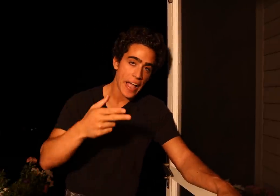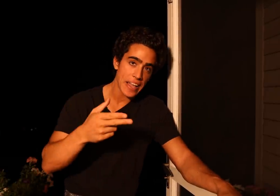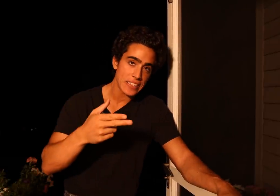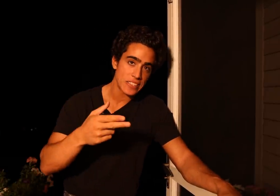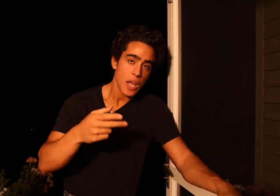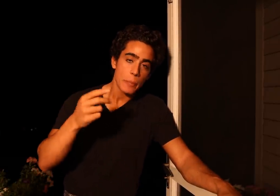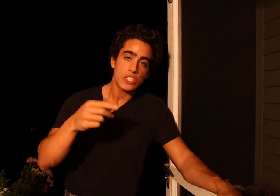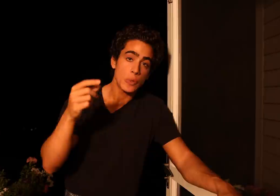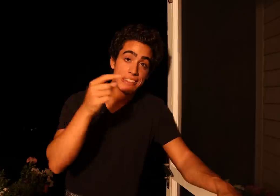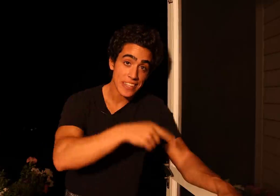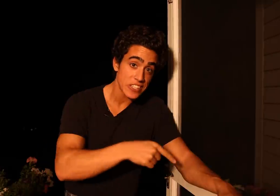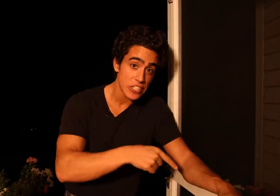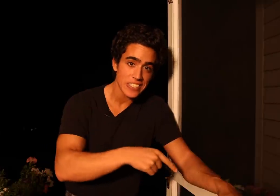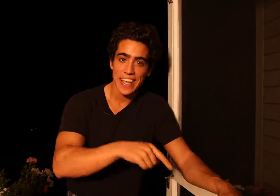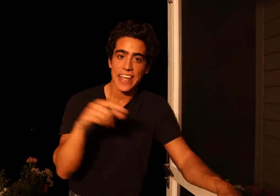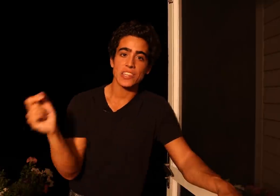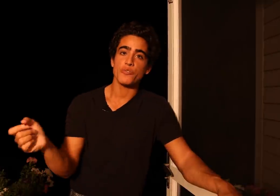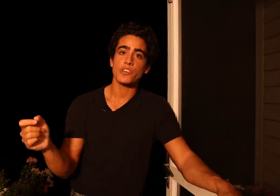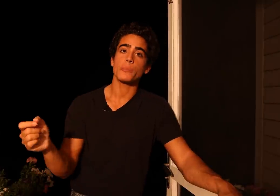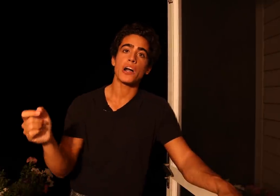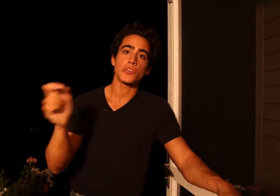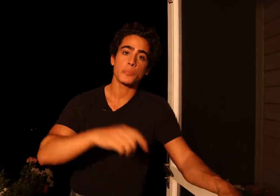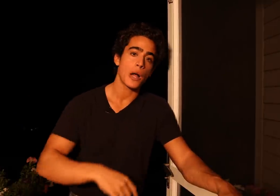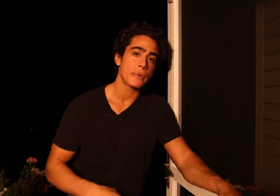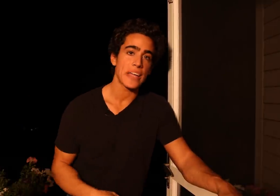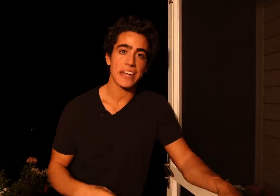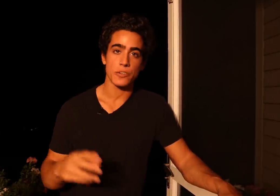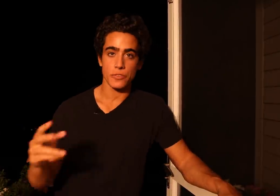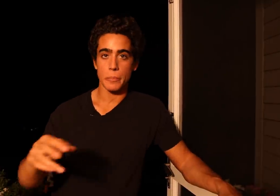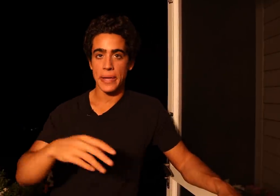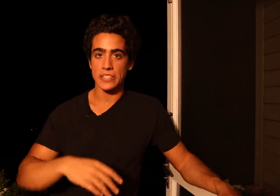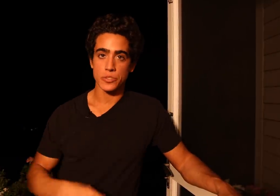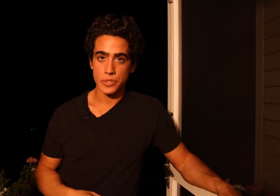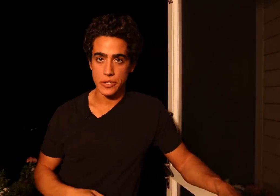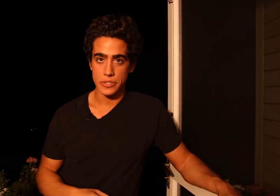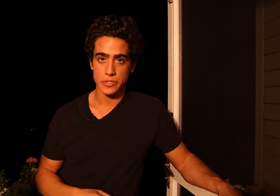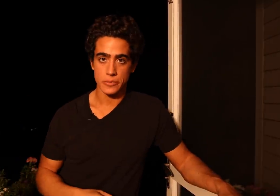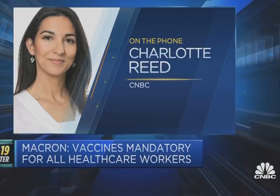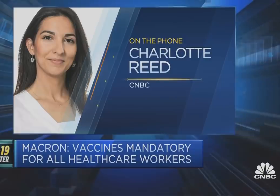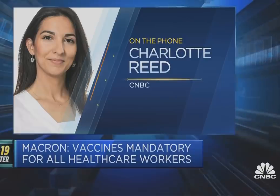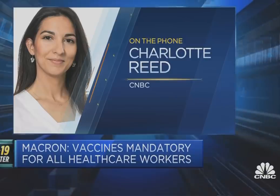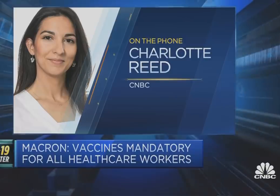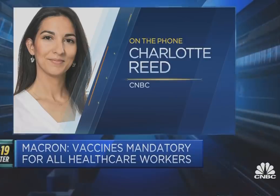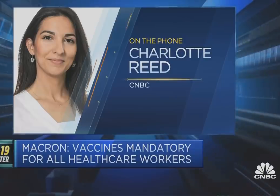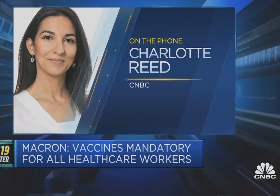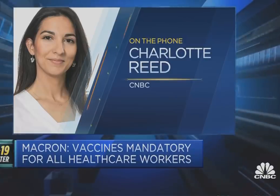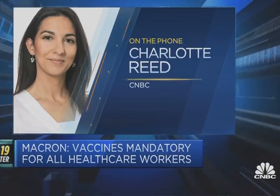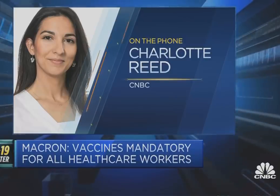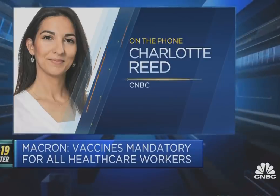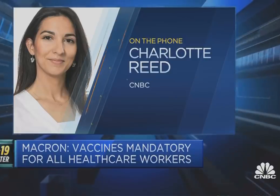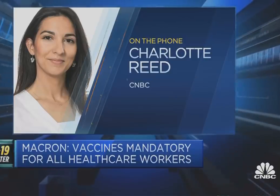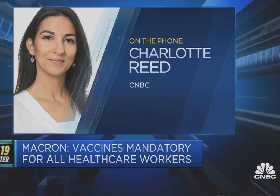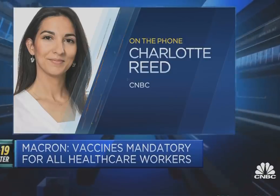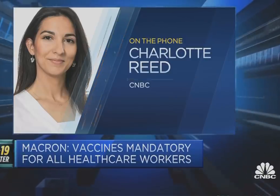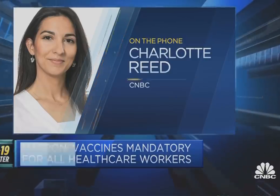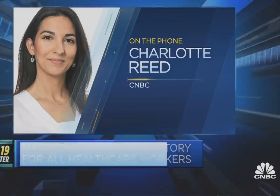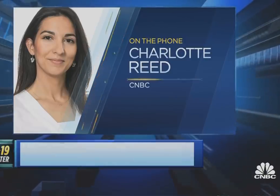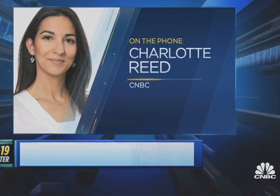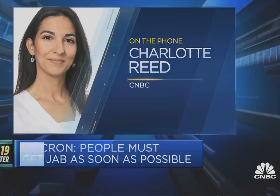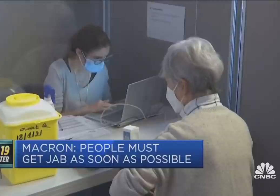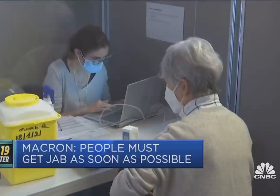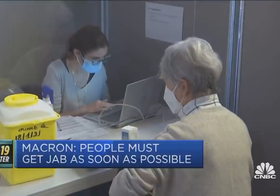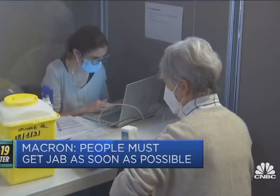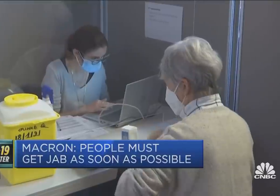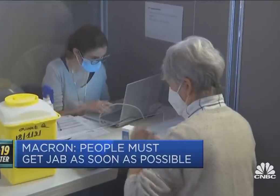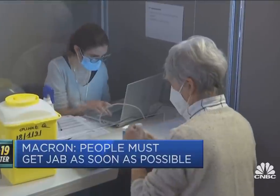gun to their heads between this shit and the fear-mongering propaganda for the past two years but we will see long term what it means of course